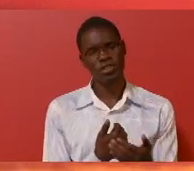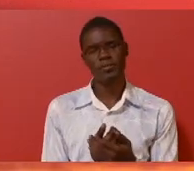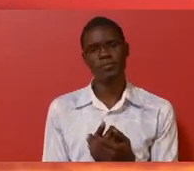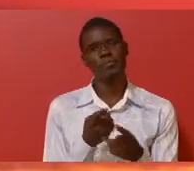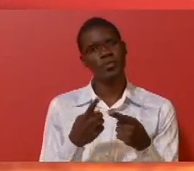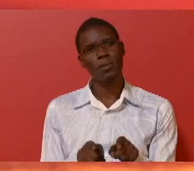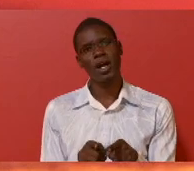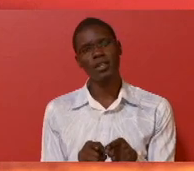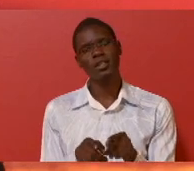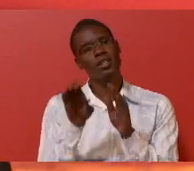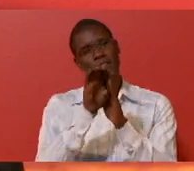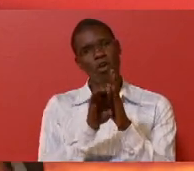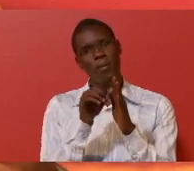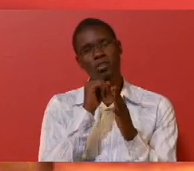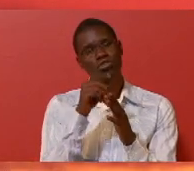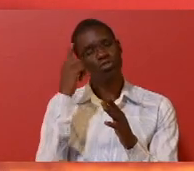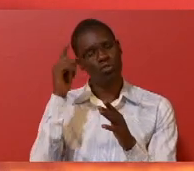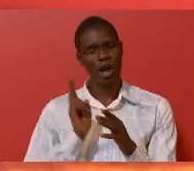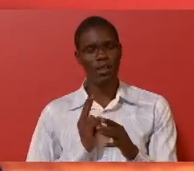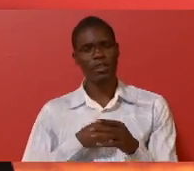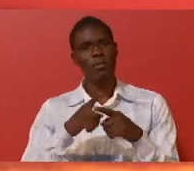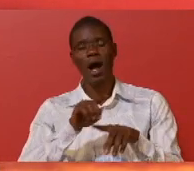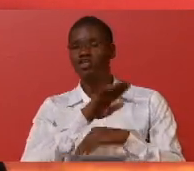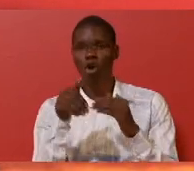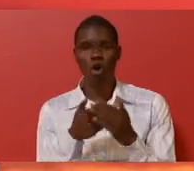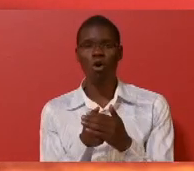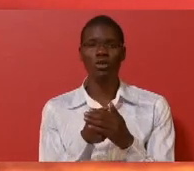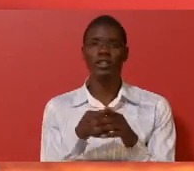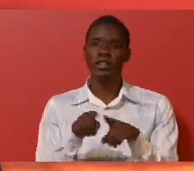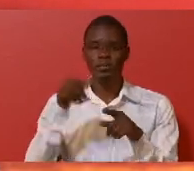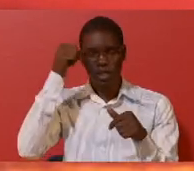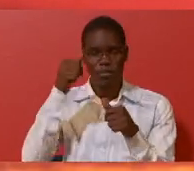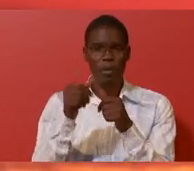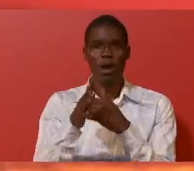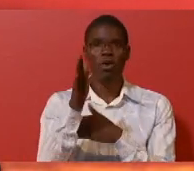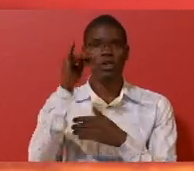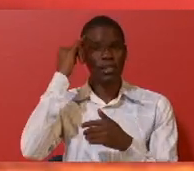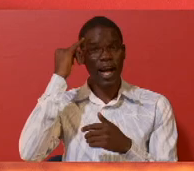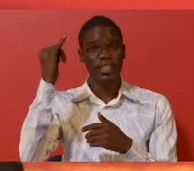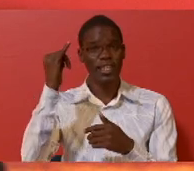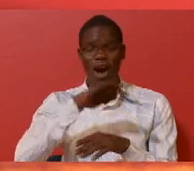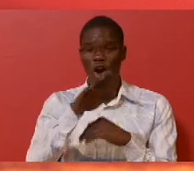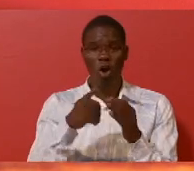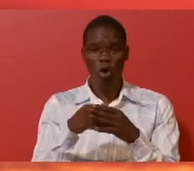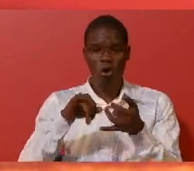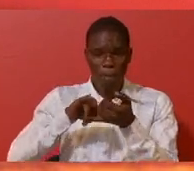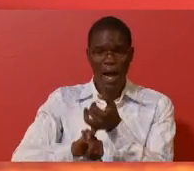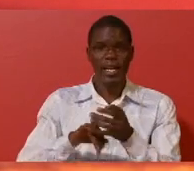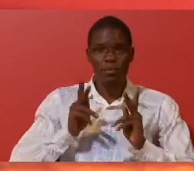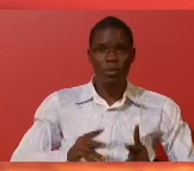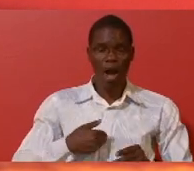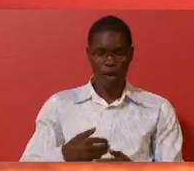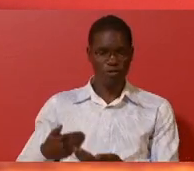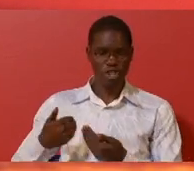The command is not only for us. The command is for everyone. And remember, God's ideal is that every married couple have children. That's